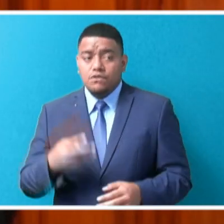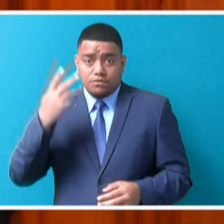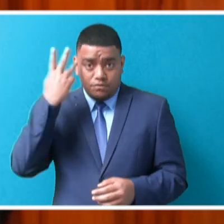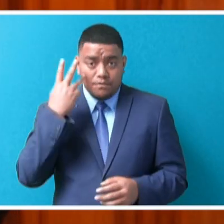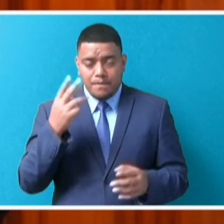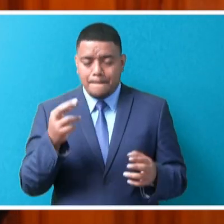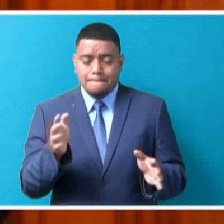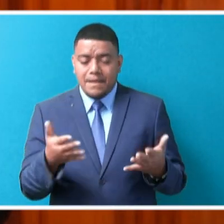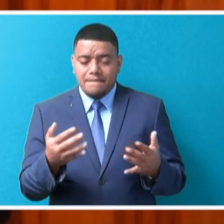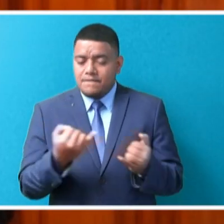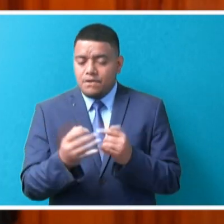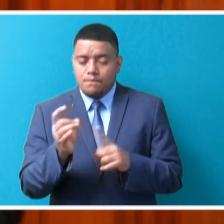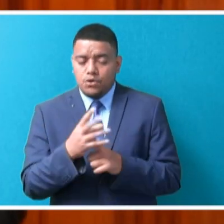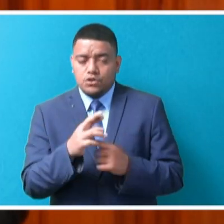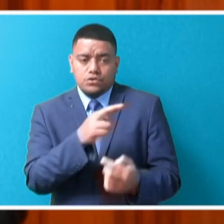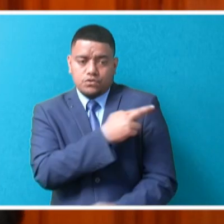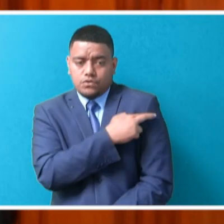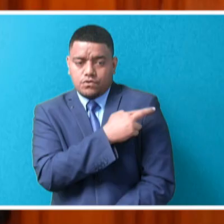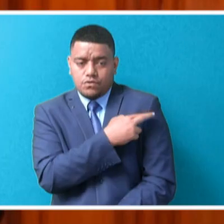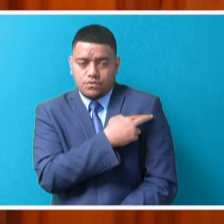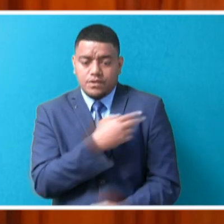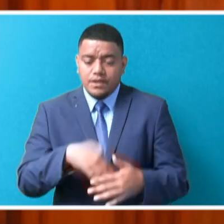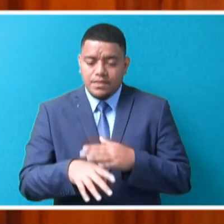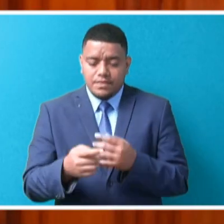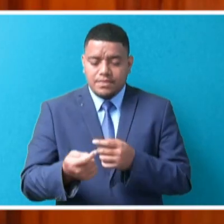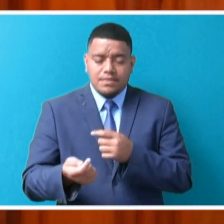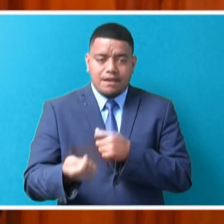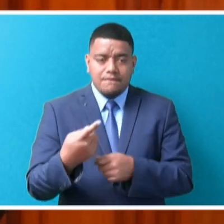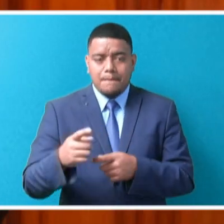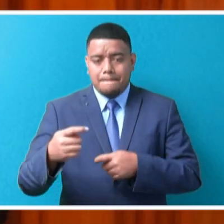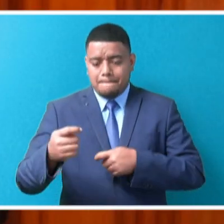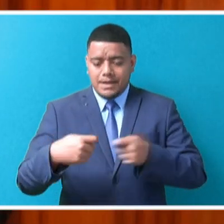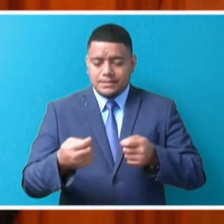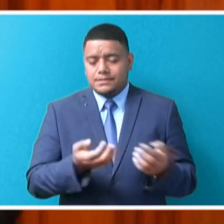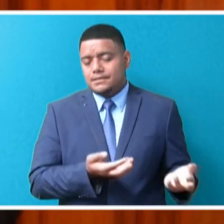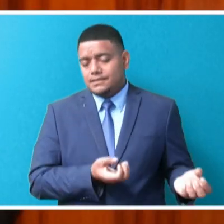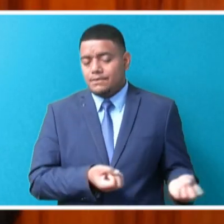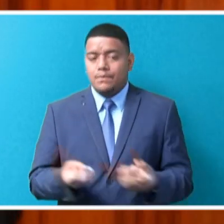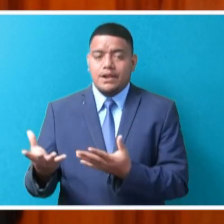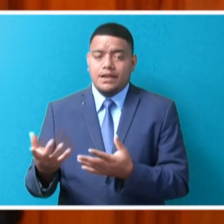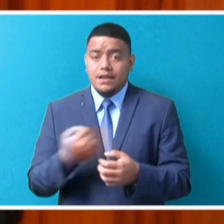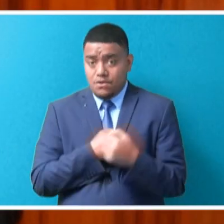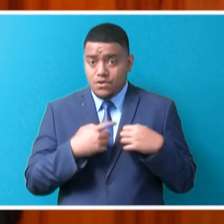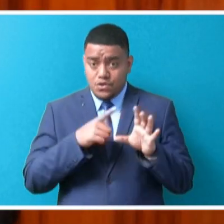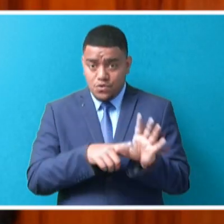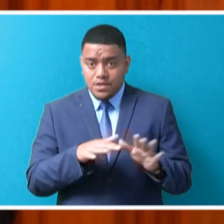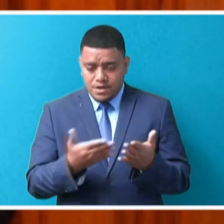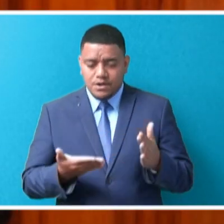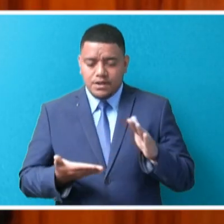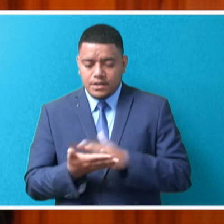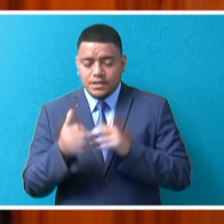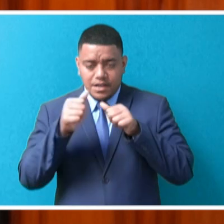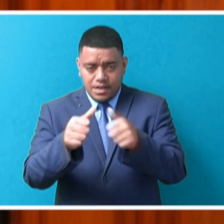role in post-harvest processing and market supply chains. Our youth are increasingly entering aquaculture